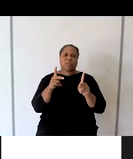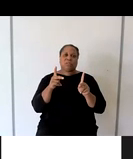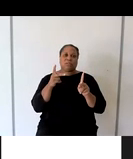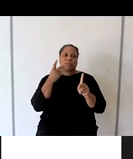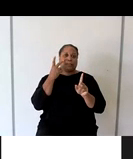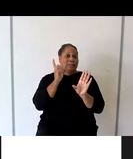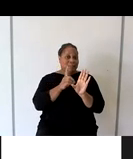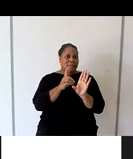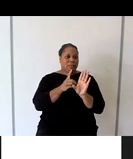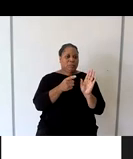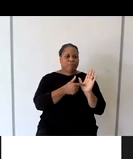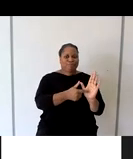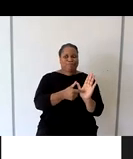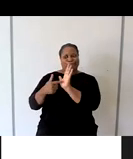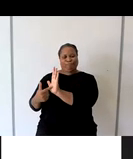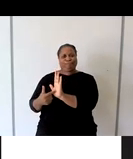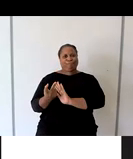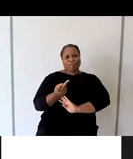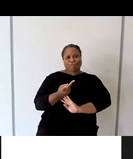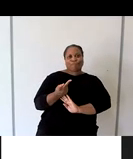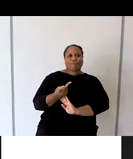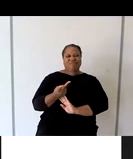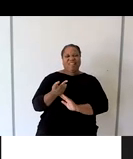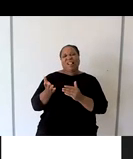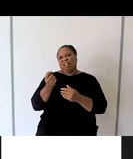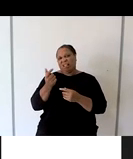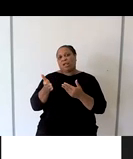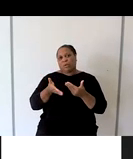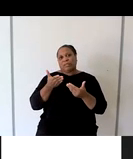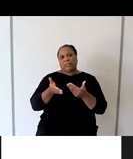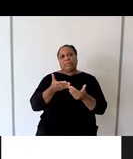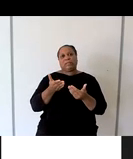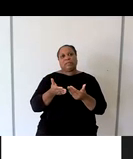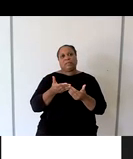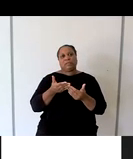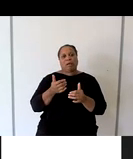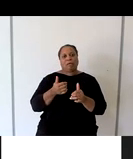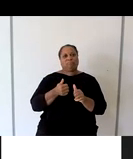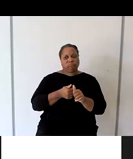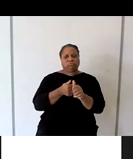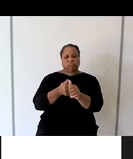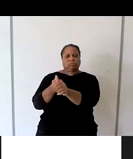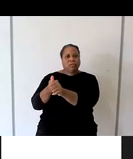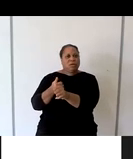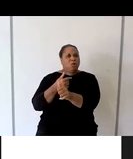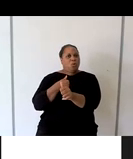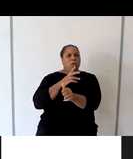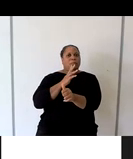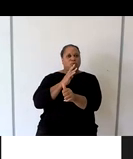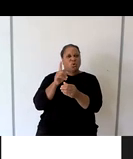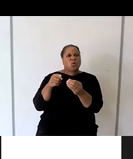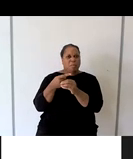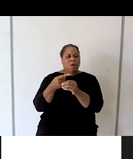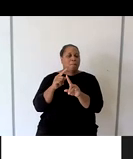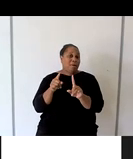disability portrayed in both ways, so it'll make a little bit easier to follow along with what I'm going to be talking about, but you still